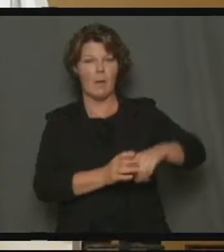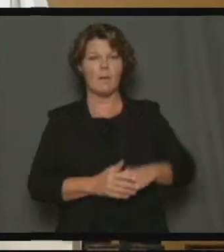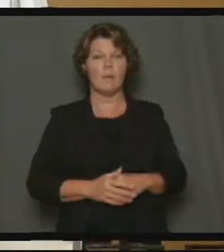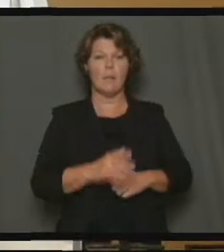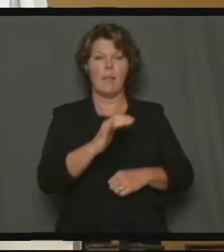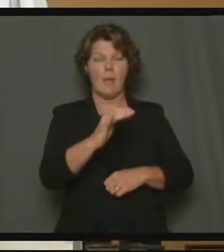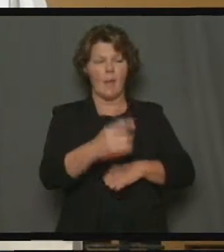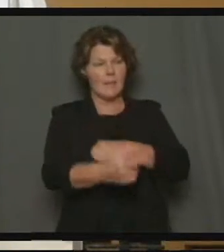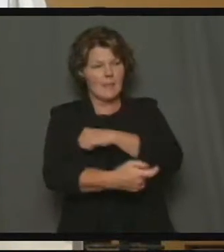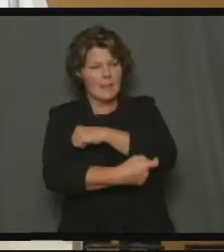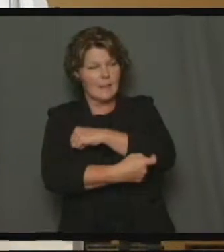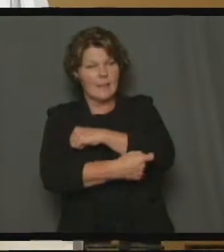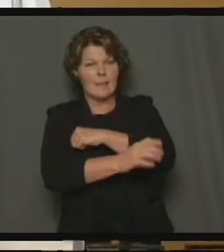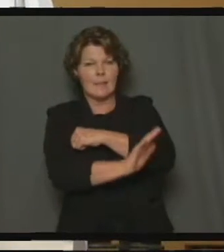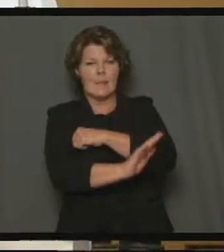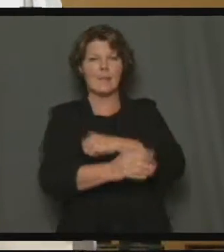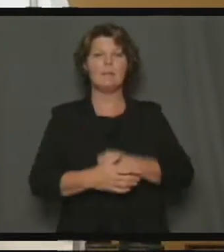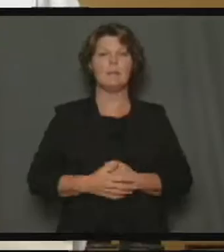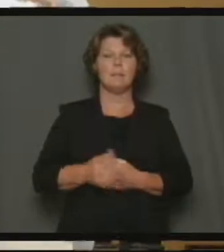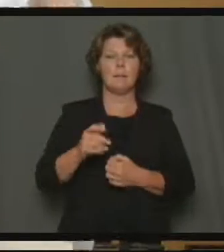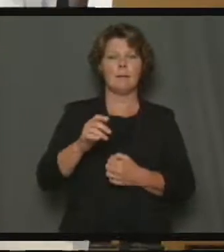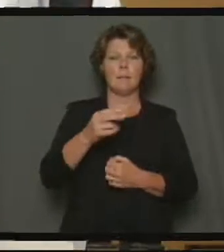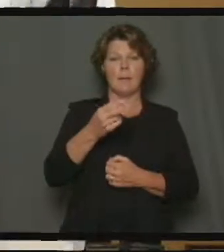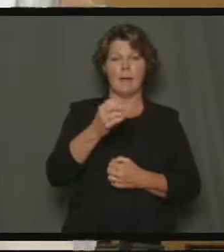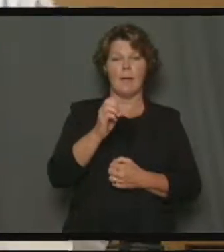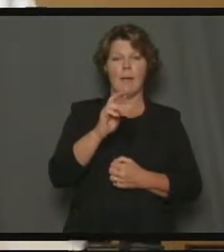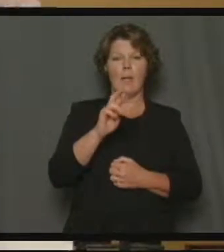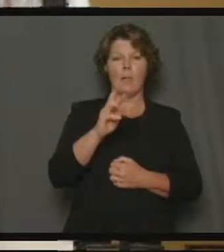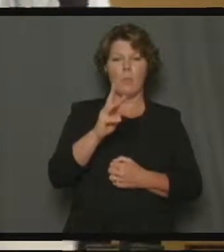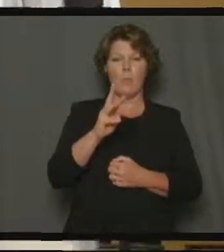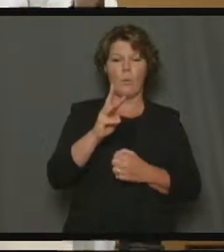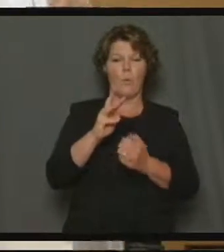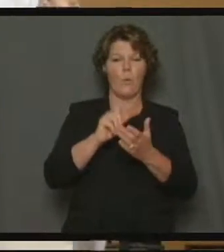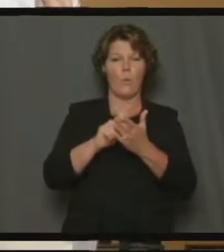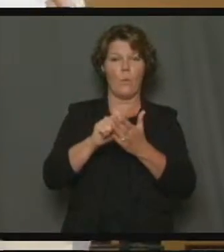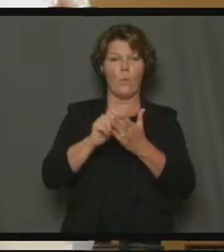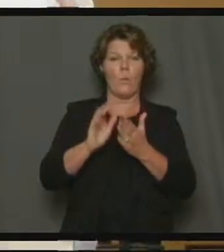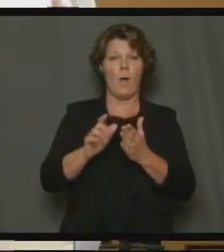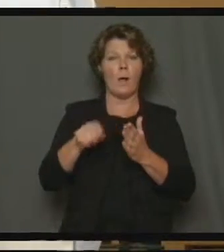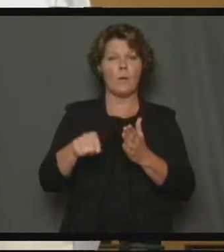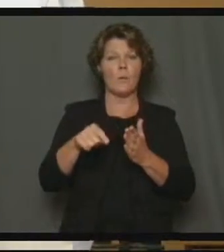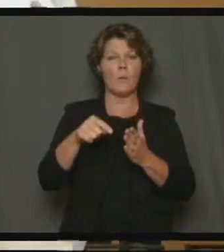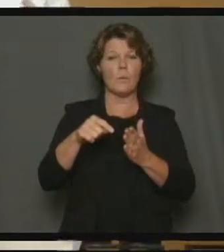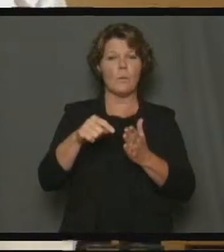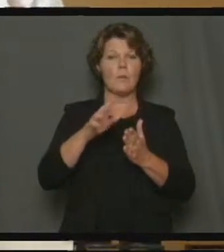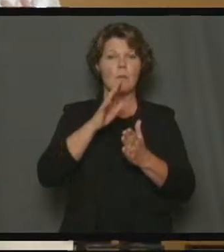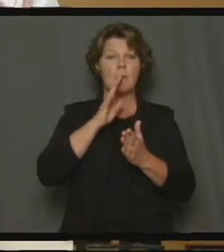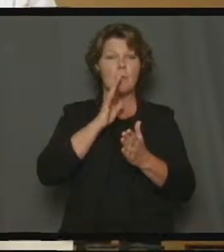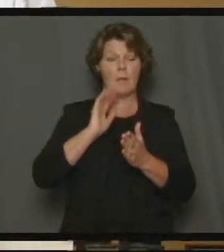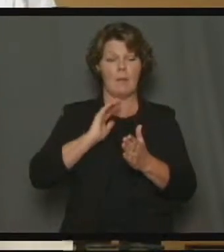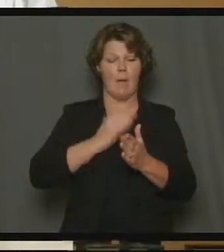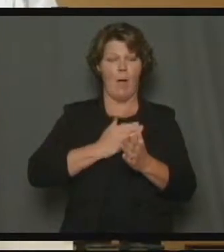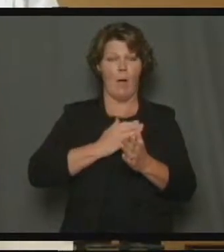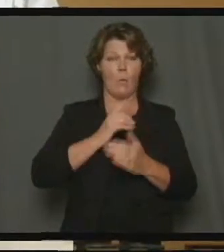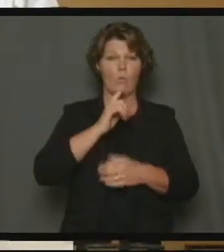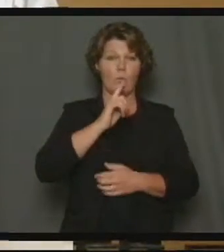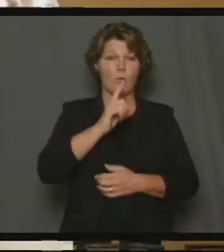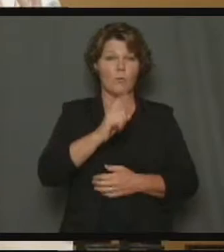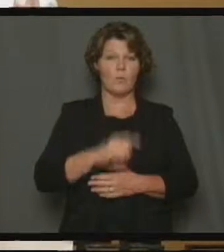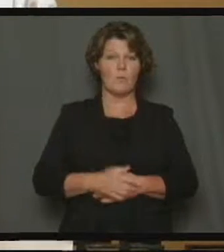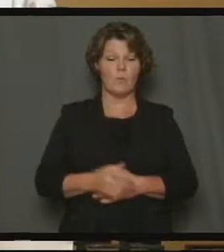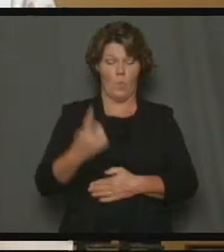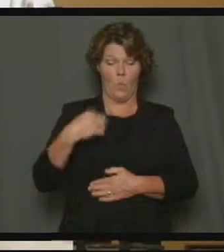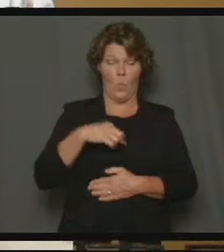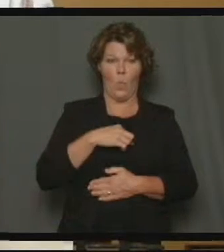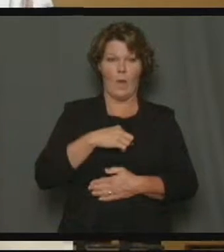closely. The writer to the Hebrews is speaking our reality, that we who